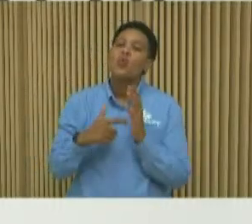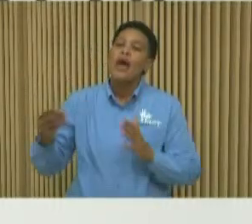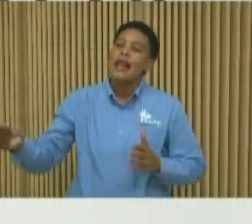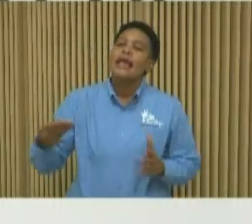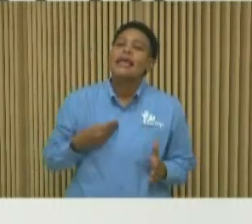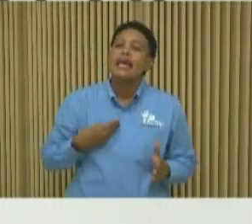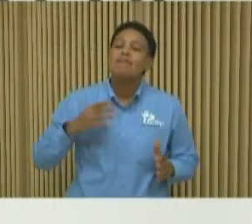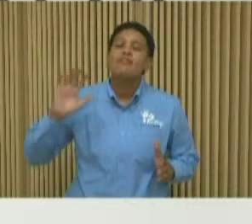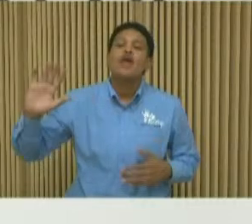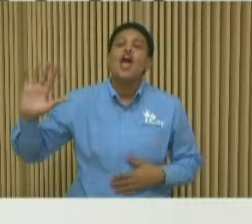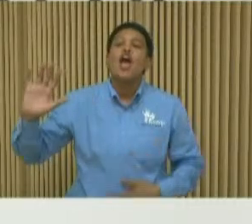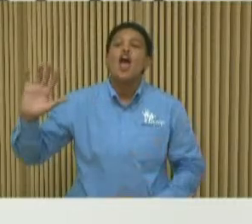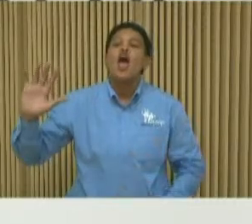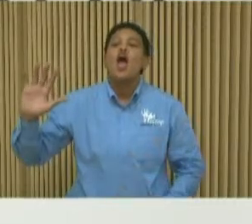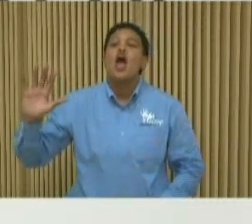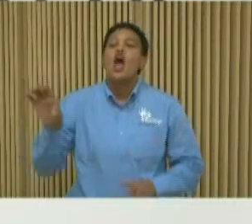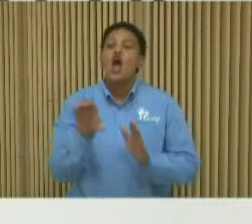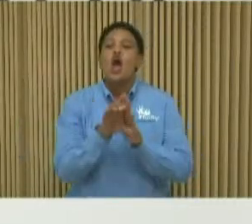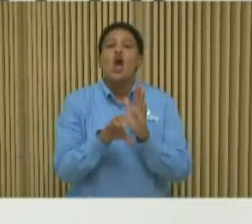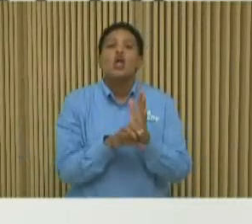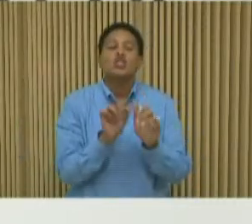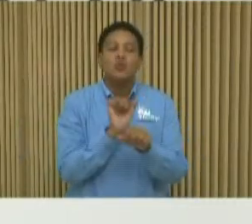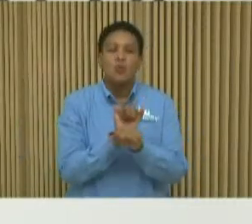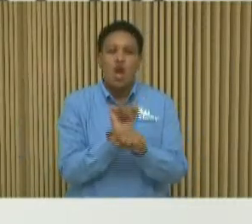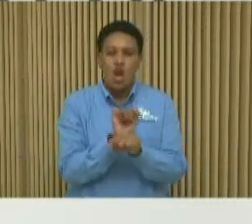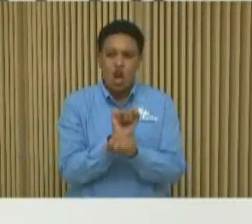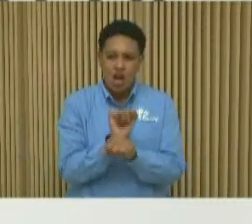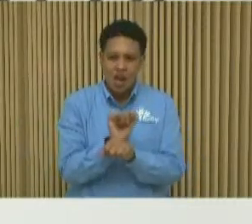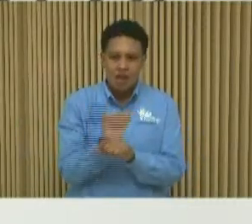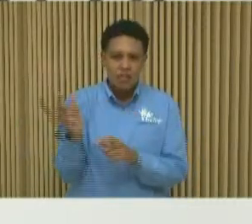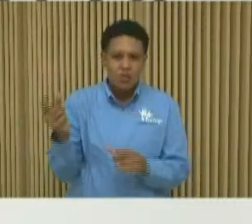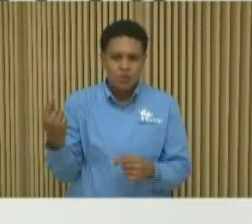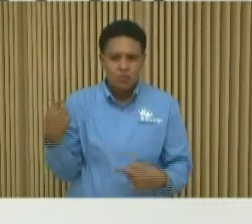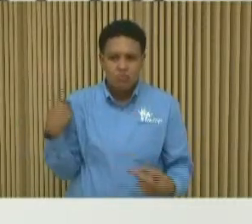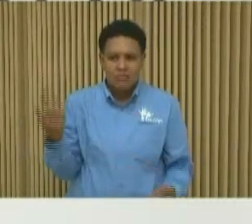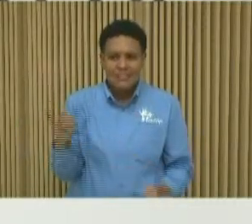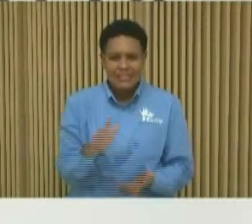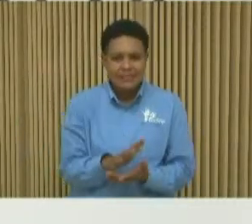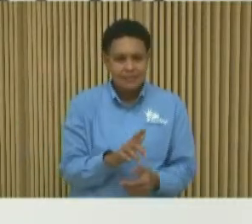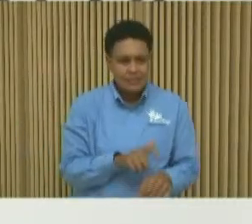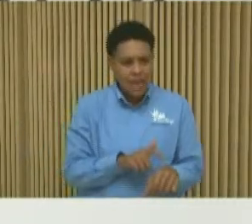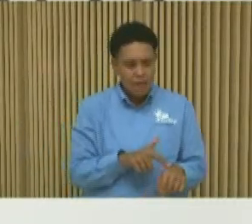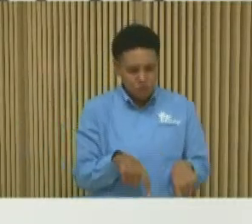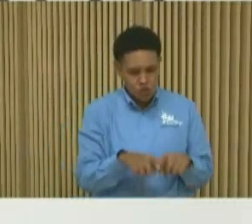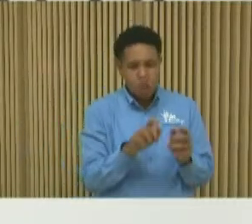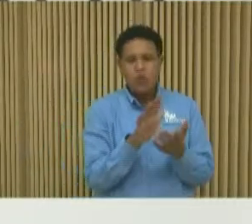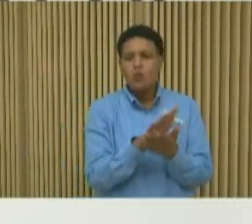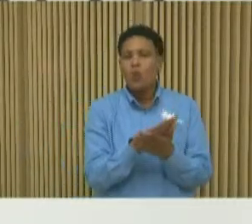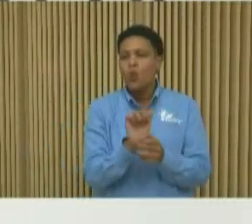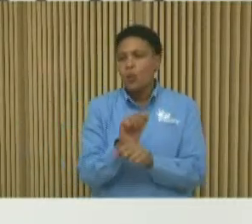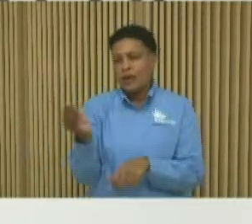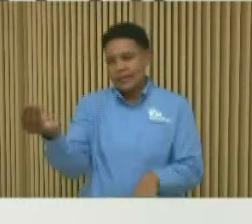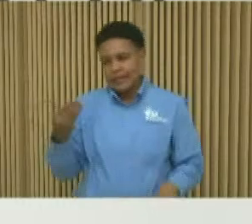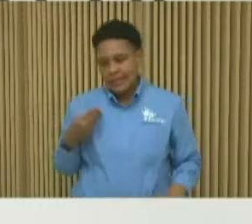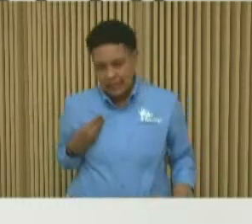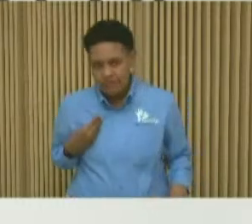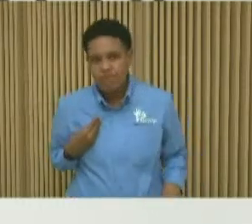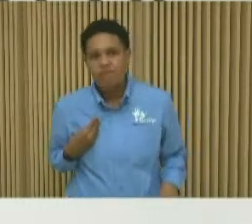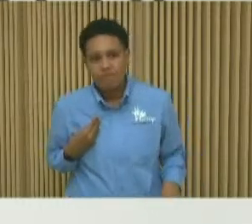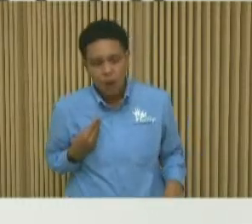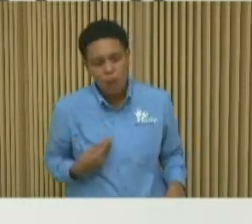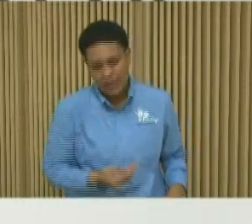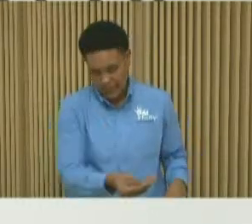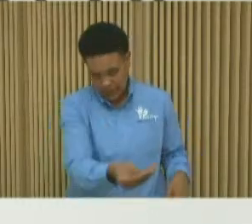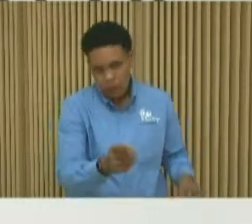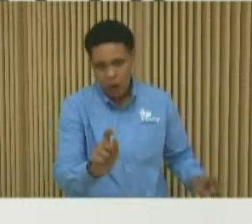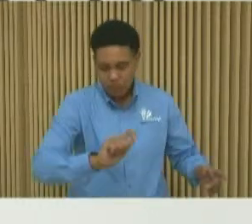us their coursework that they would have been doing at the time they were suspended, they would